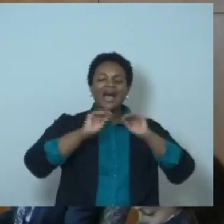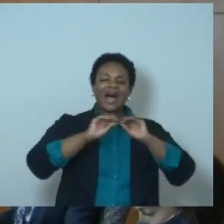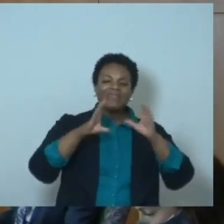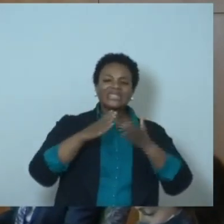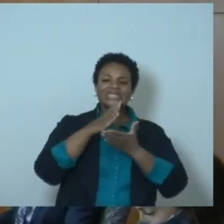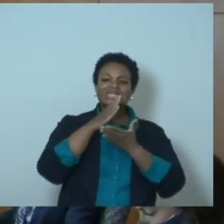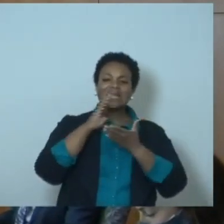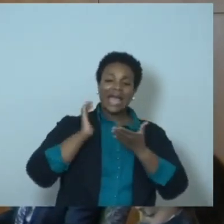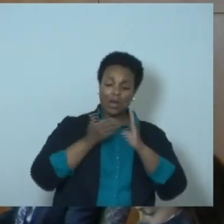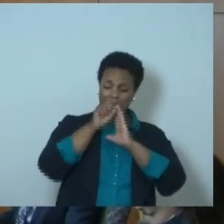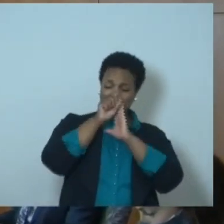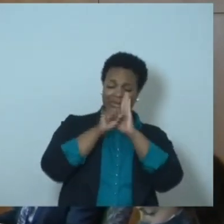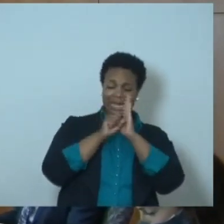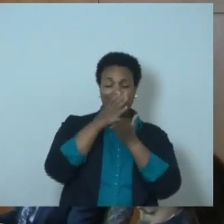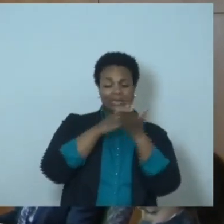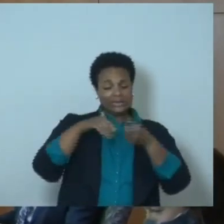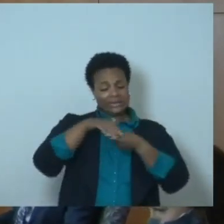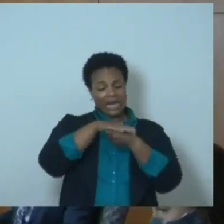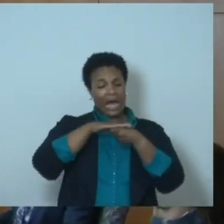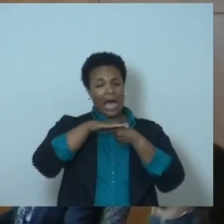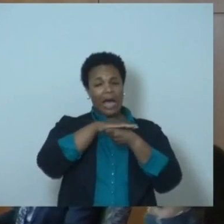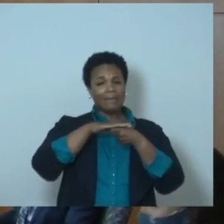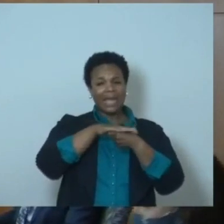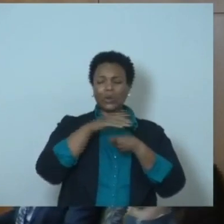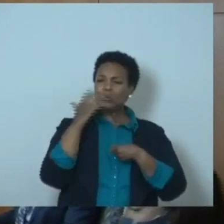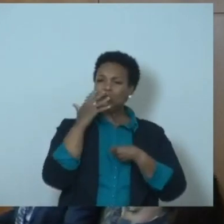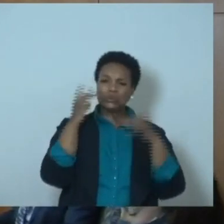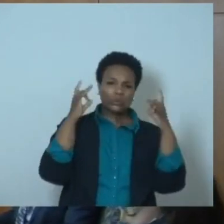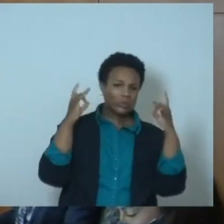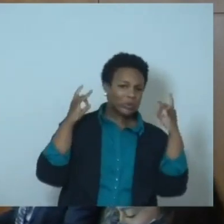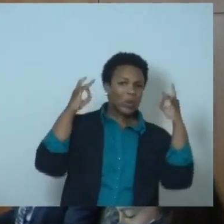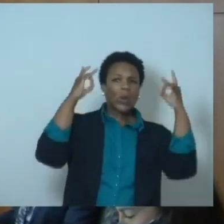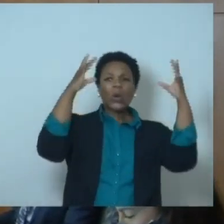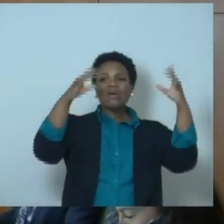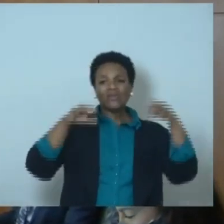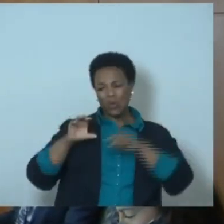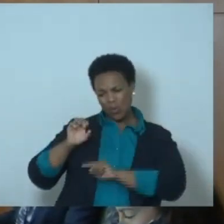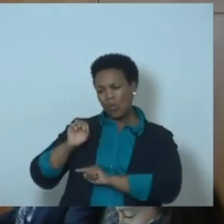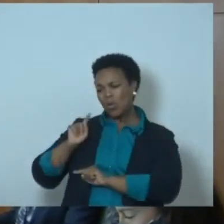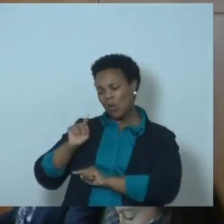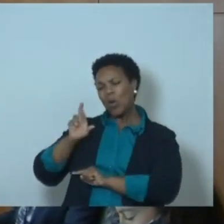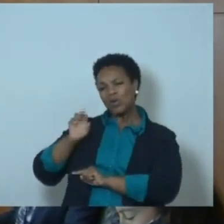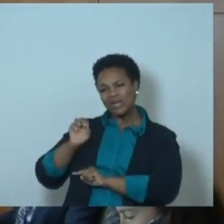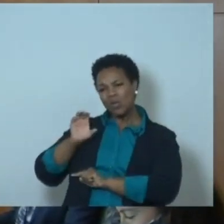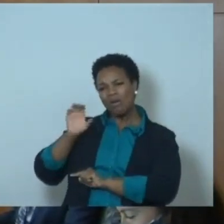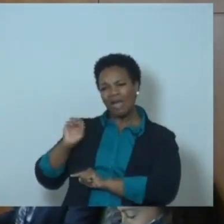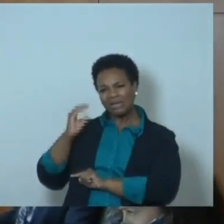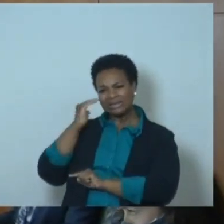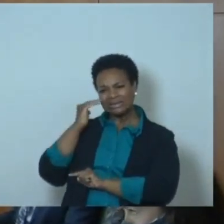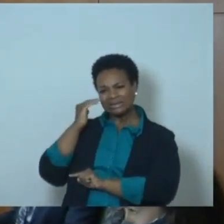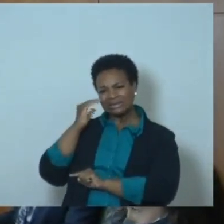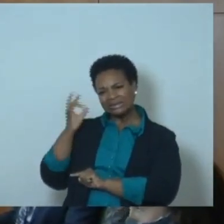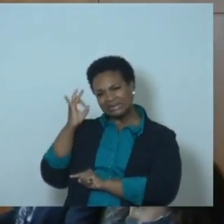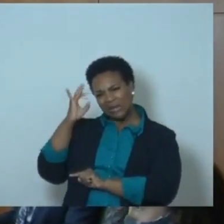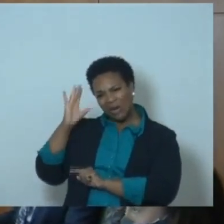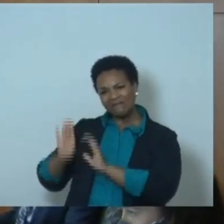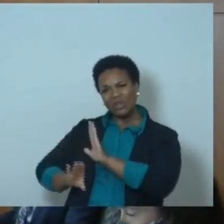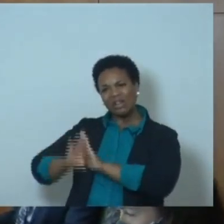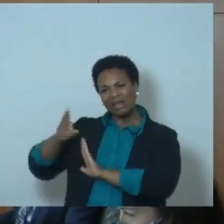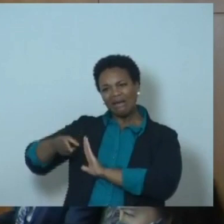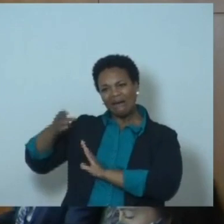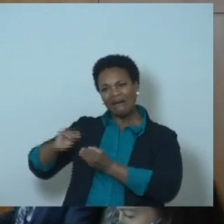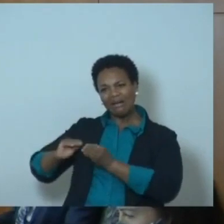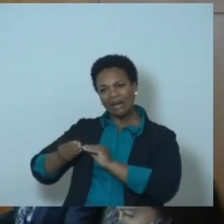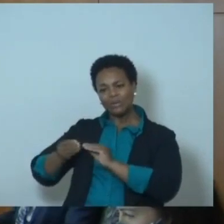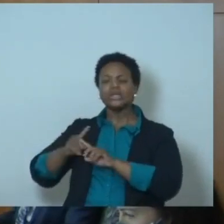County Prison, the northwest part of the state, some of the group home living facilities, but I think there's also a narrative in the public that much of the rest of the